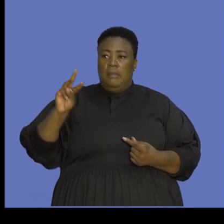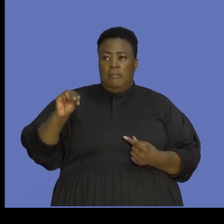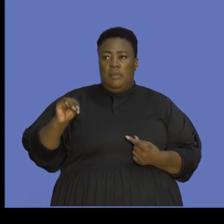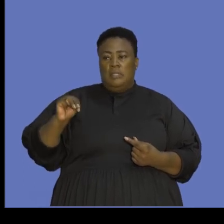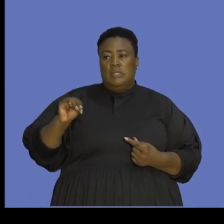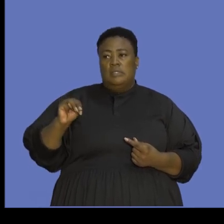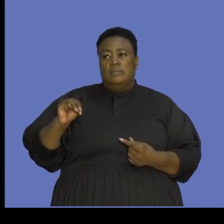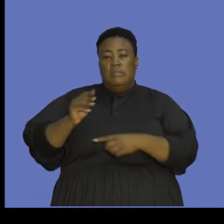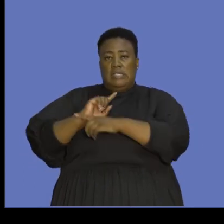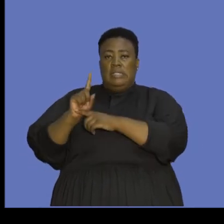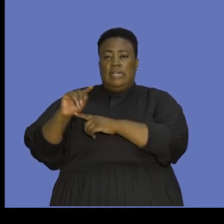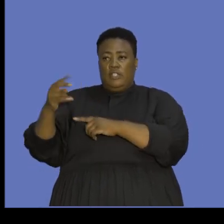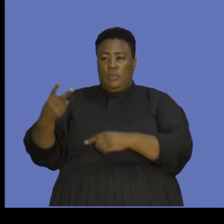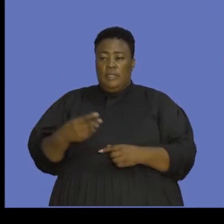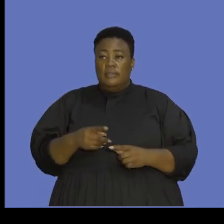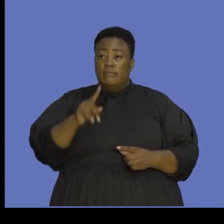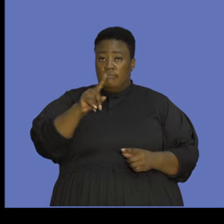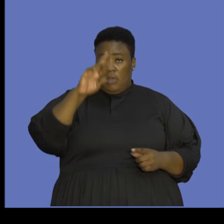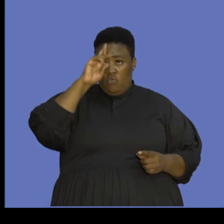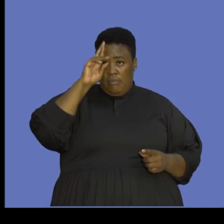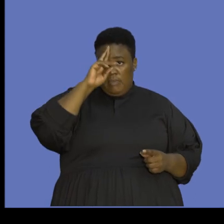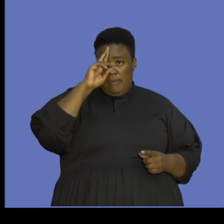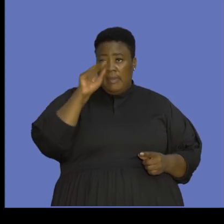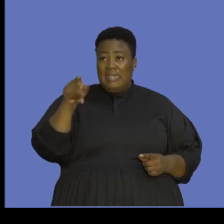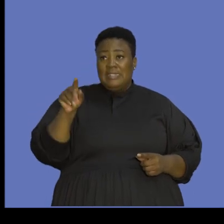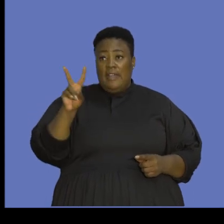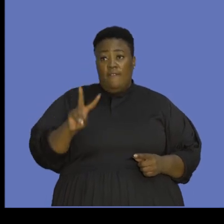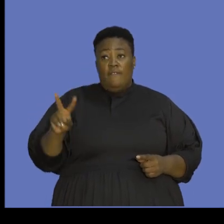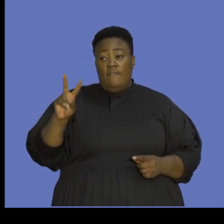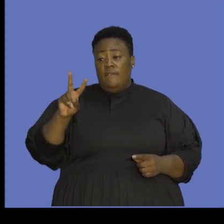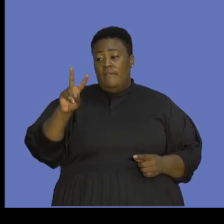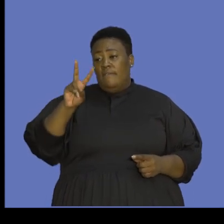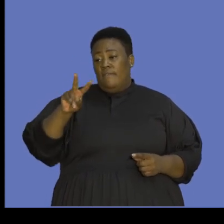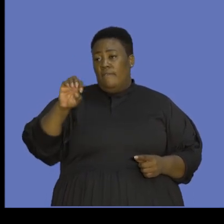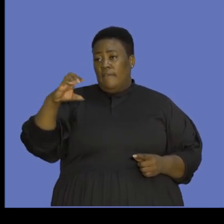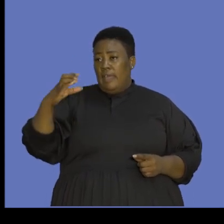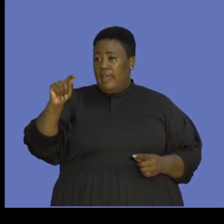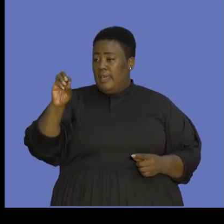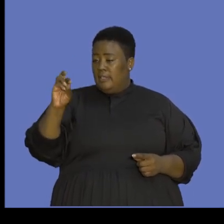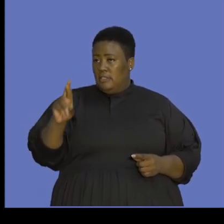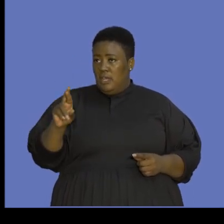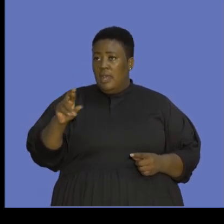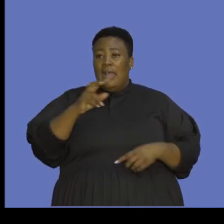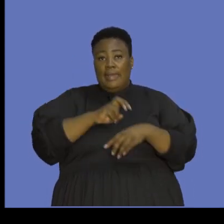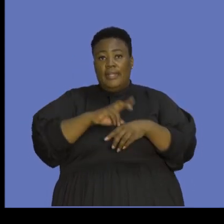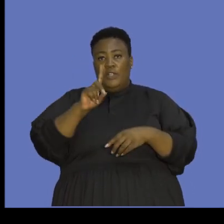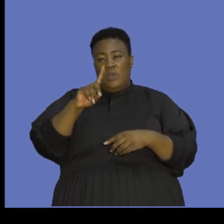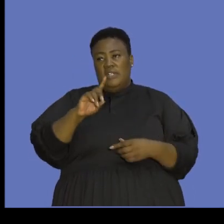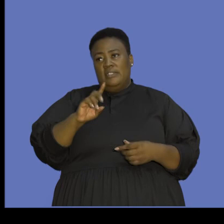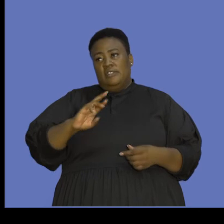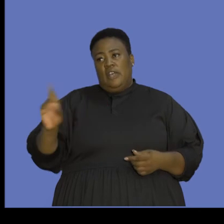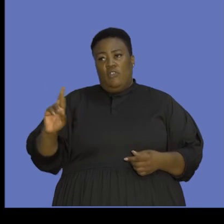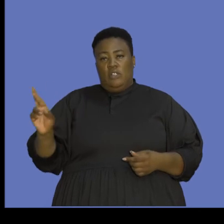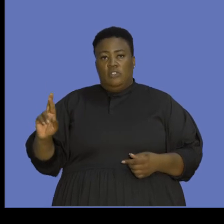3,08 meters per second squared. But remember, it's a vector. I need direction.